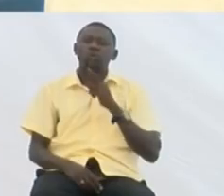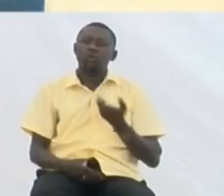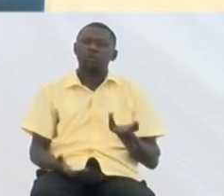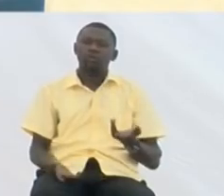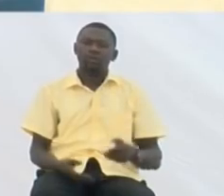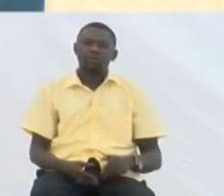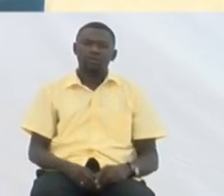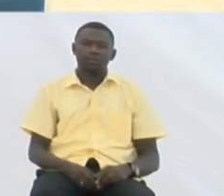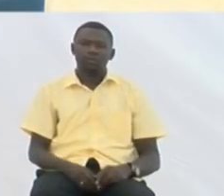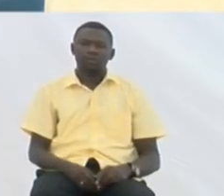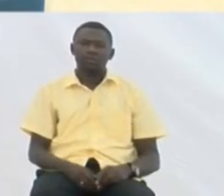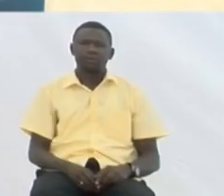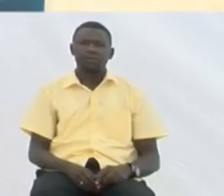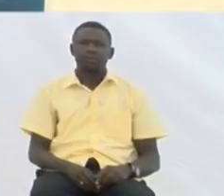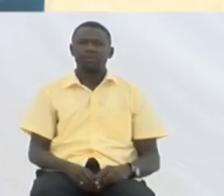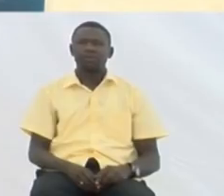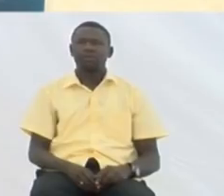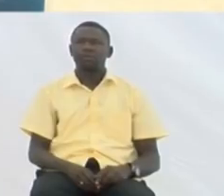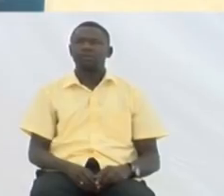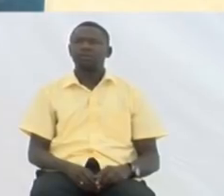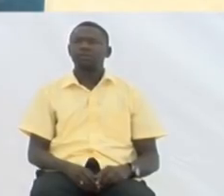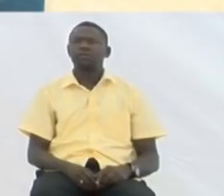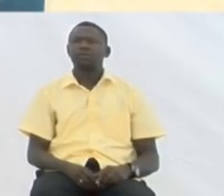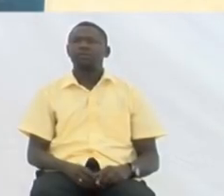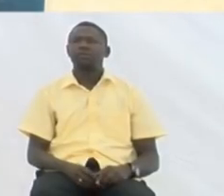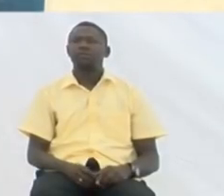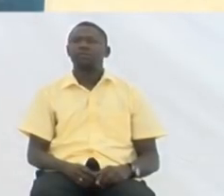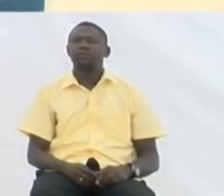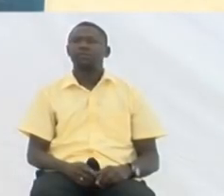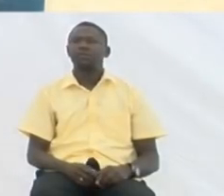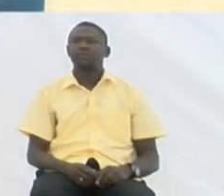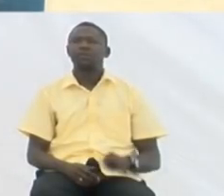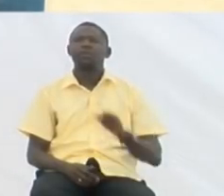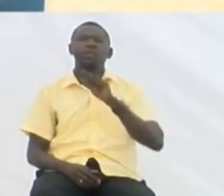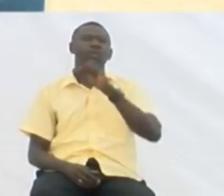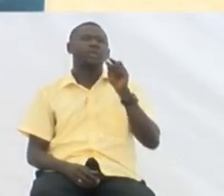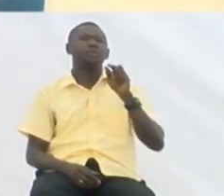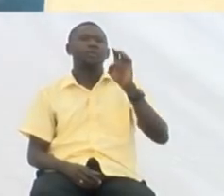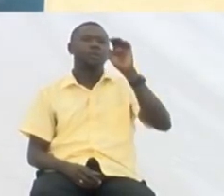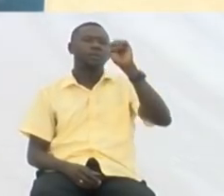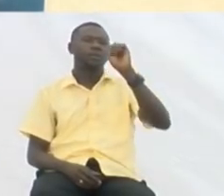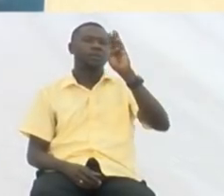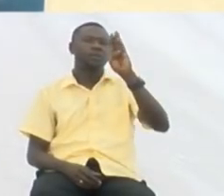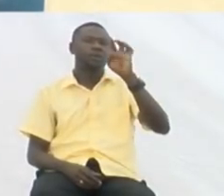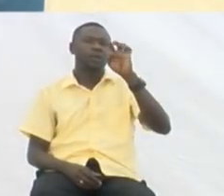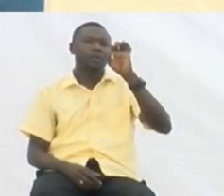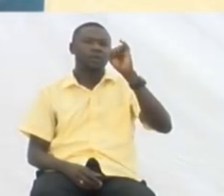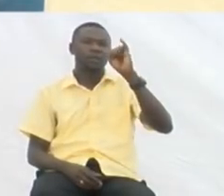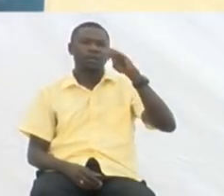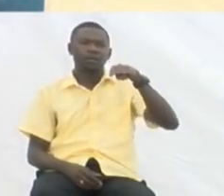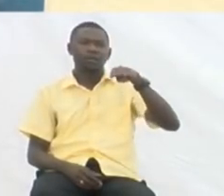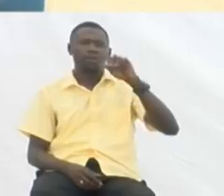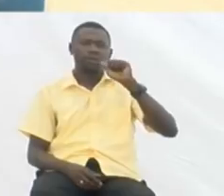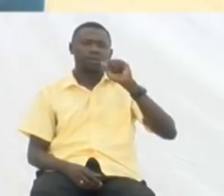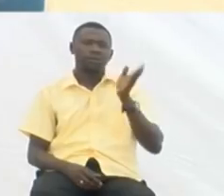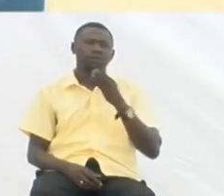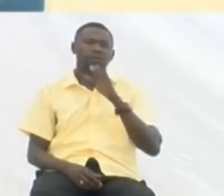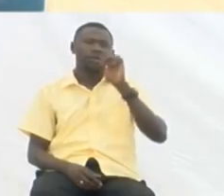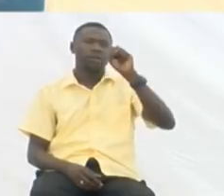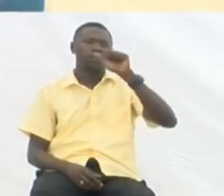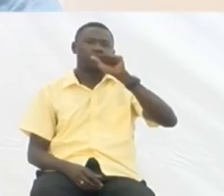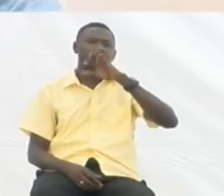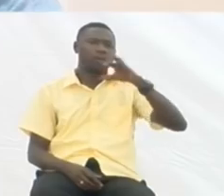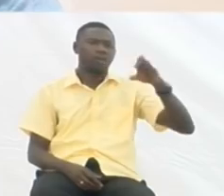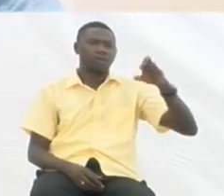la governorti. Wolamu Ibrahim Assar ti Lamin. He was Ibrahim Assar from